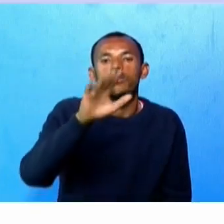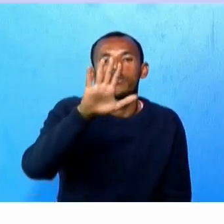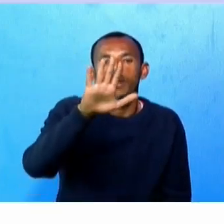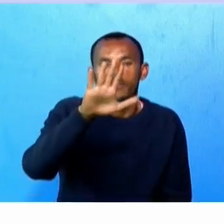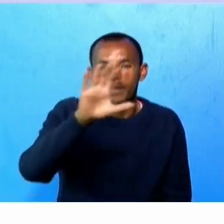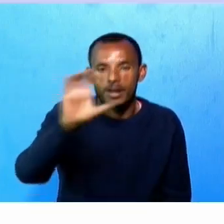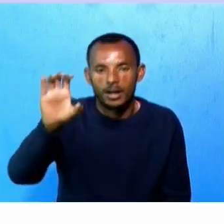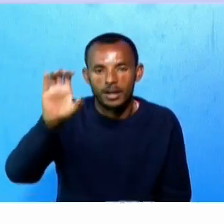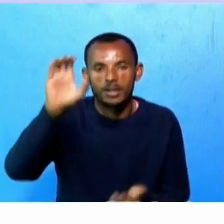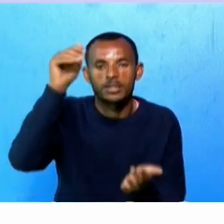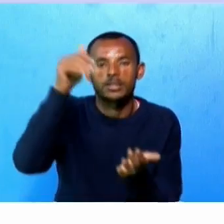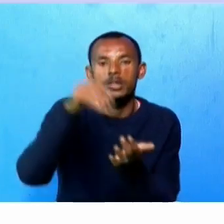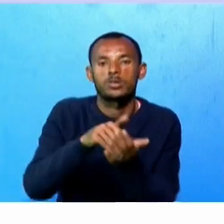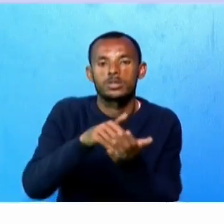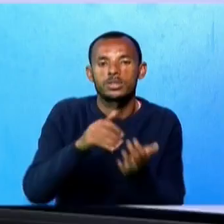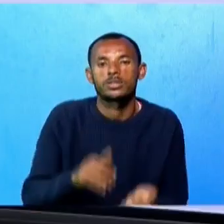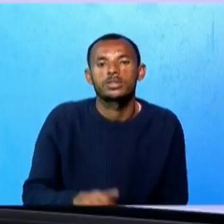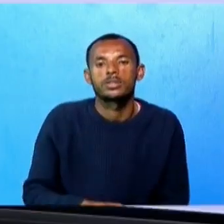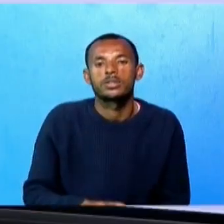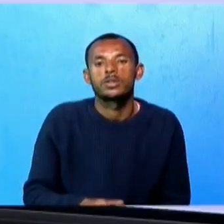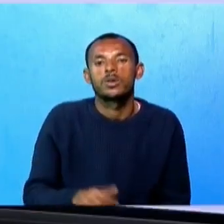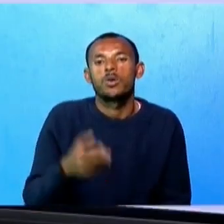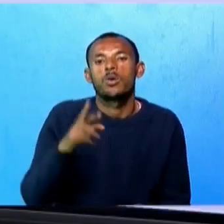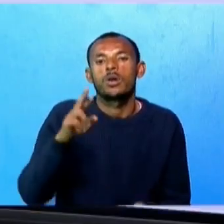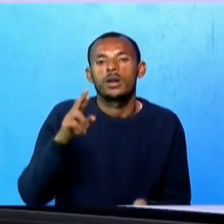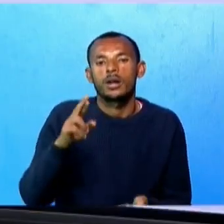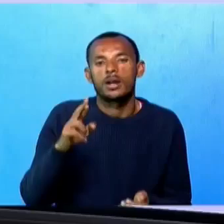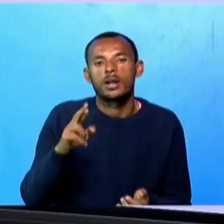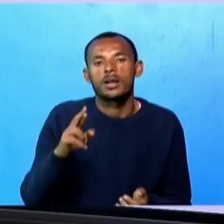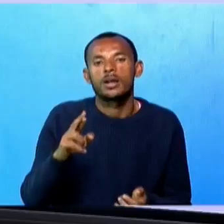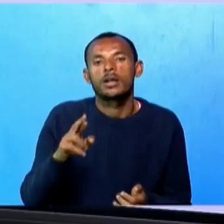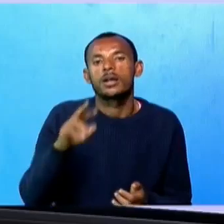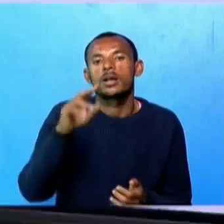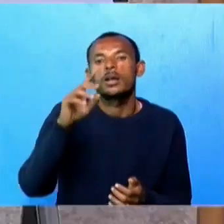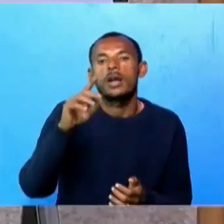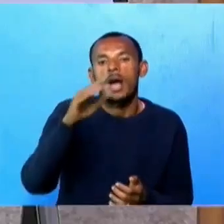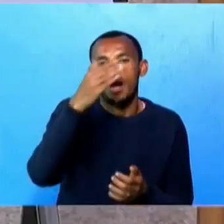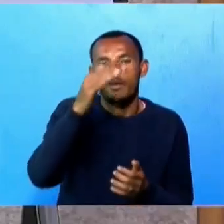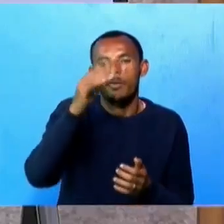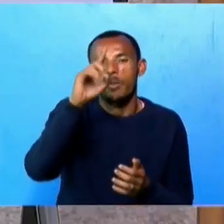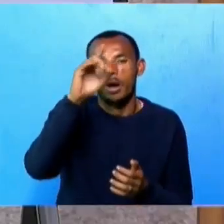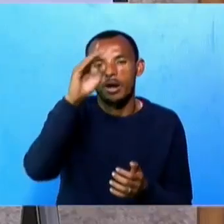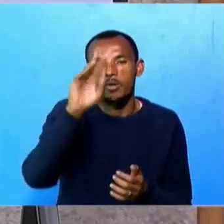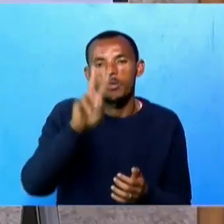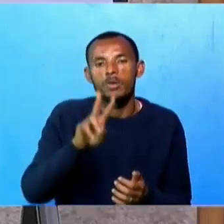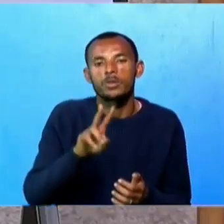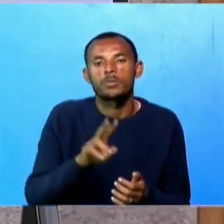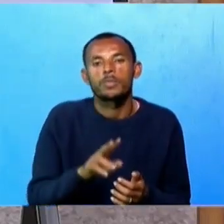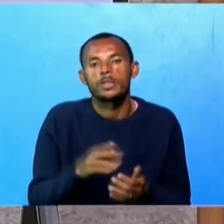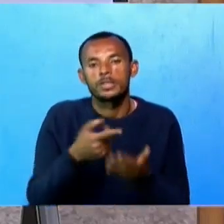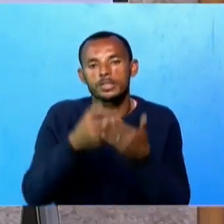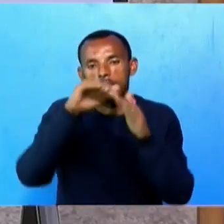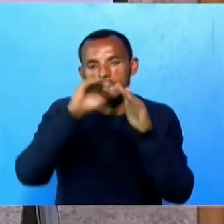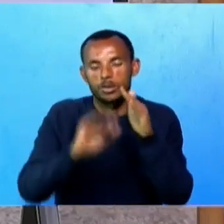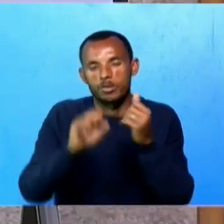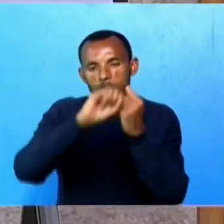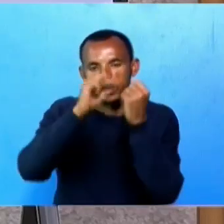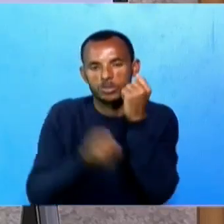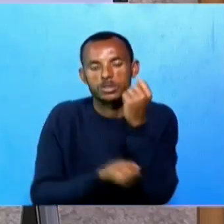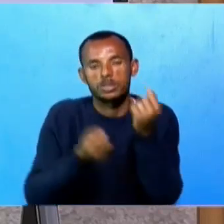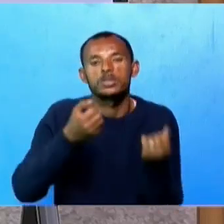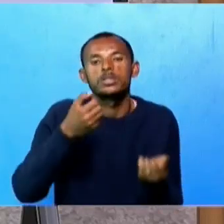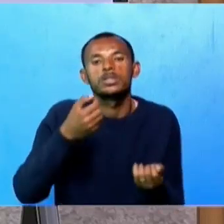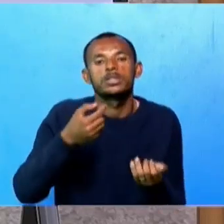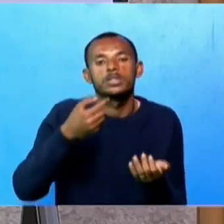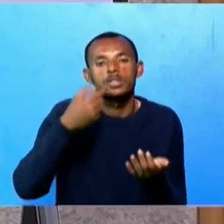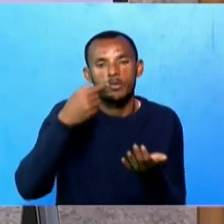500,000, okay? Or $500,000, right? This is the discount based on the information that we